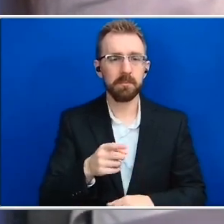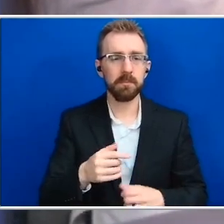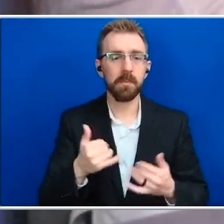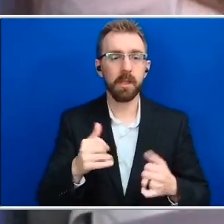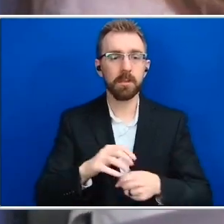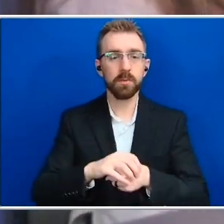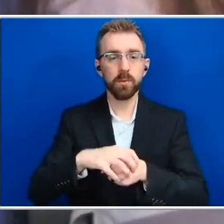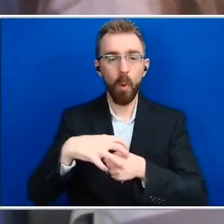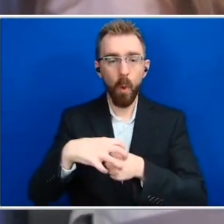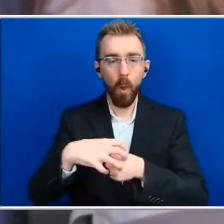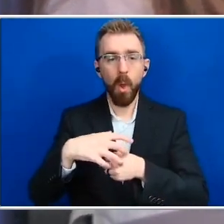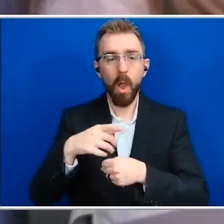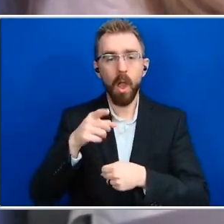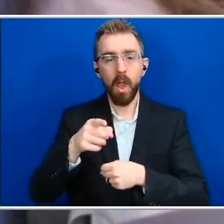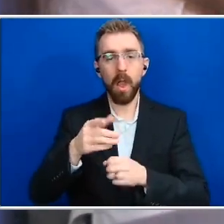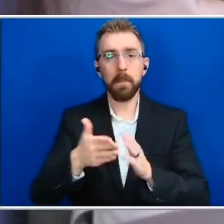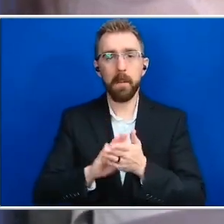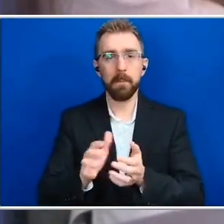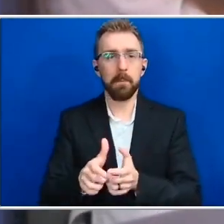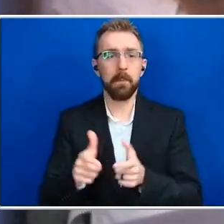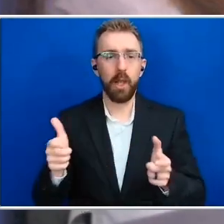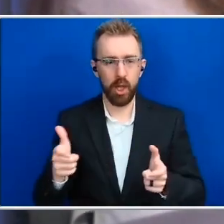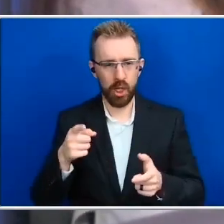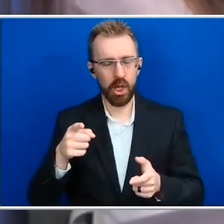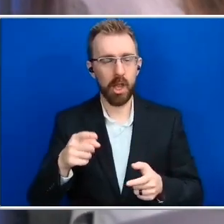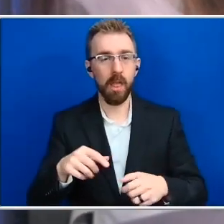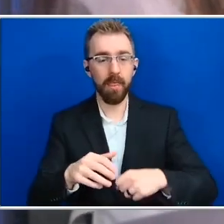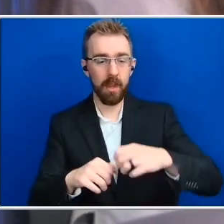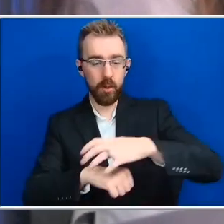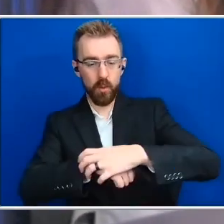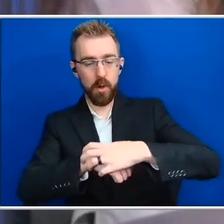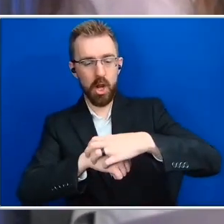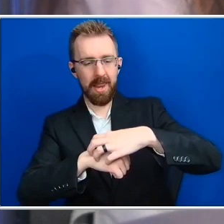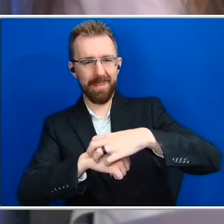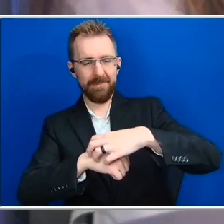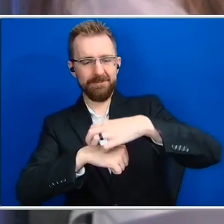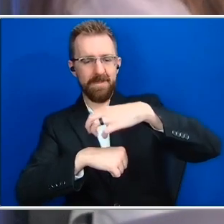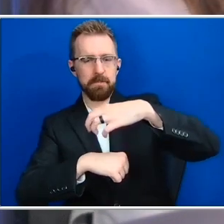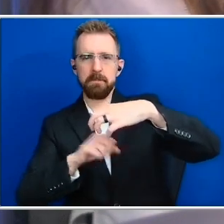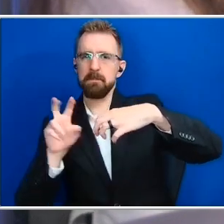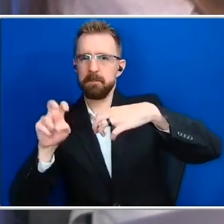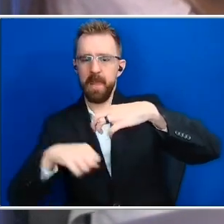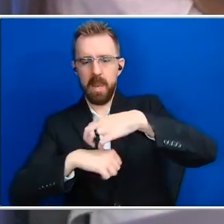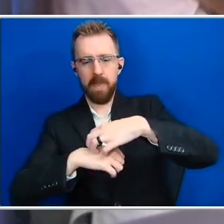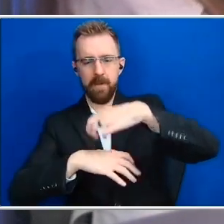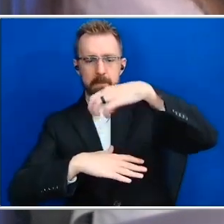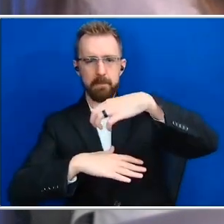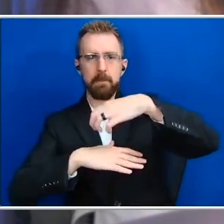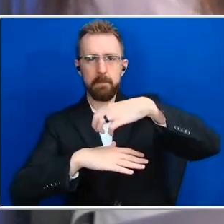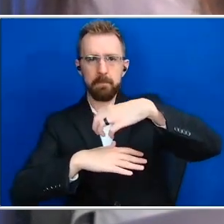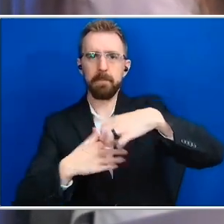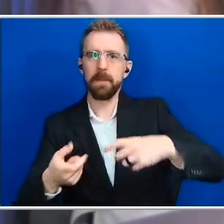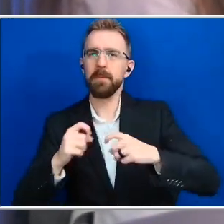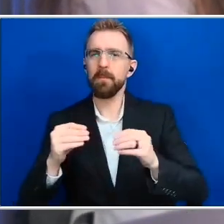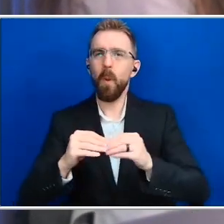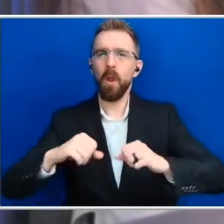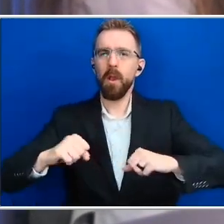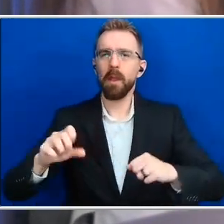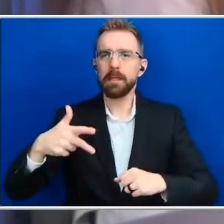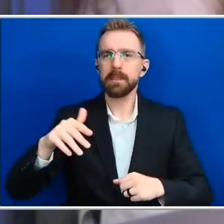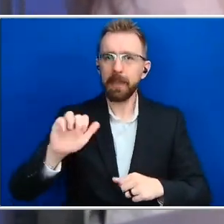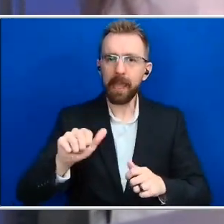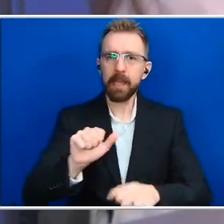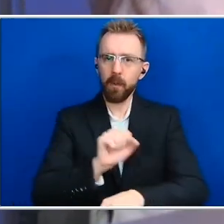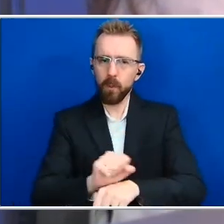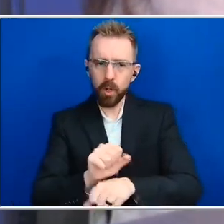becomes bigger. You're lifting the tumor up, right? Lifting the areas to give me more space to work in.